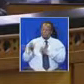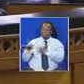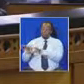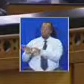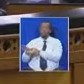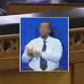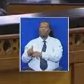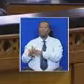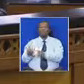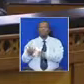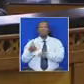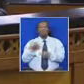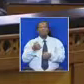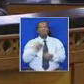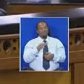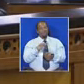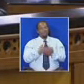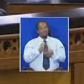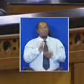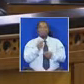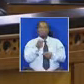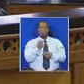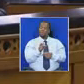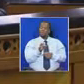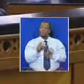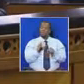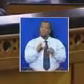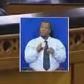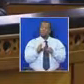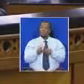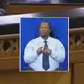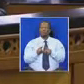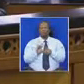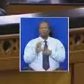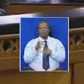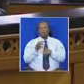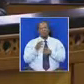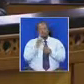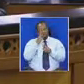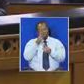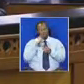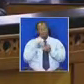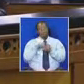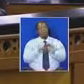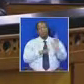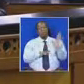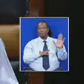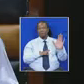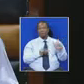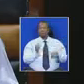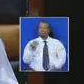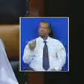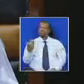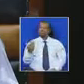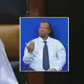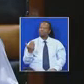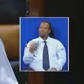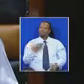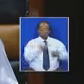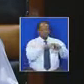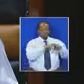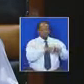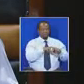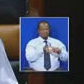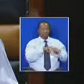will also take drastic action against this person. Yes, Honorable Member, just one second. Yes, Honorable Member. Take your seat, Honorable